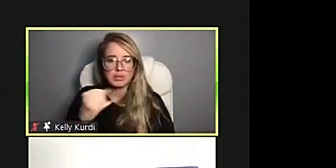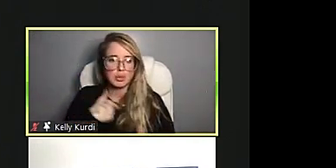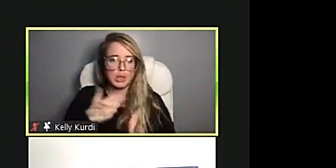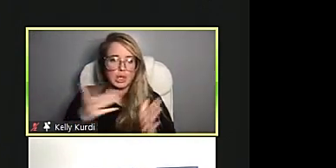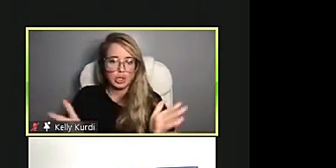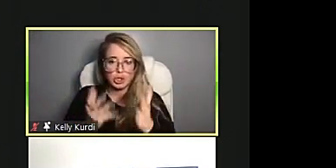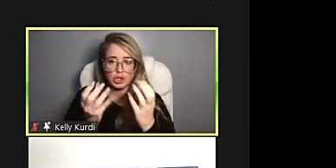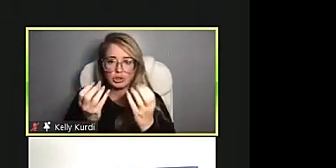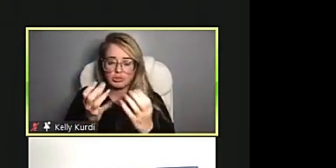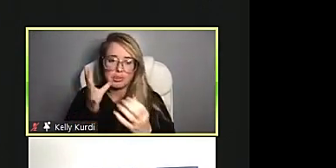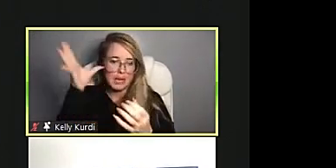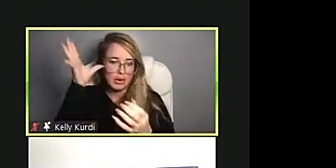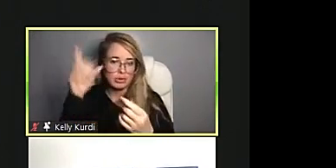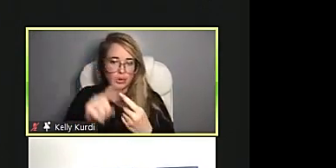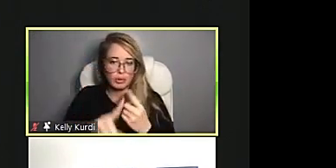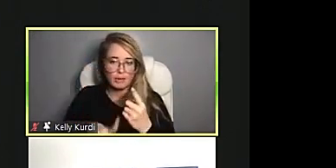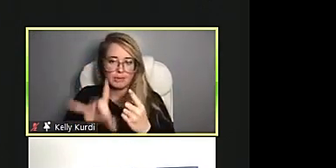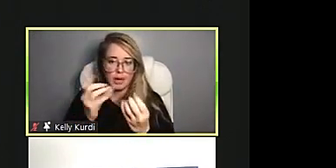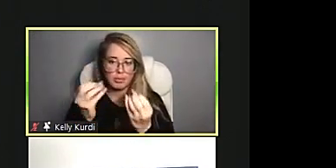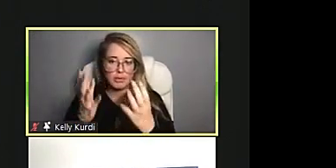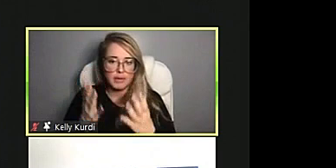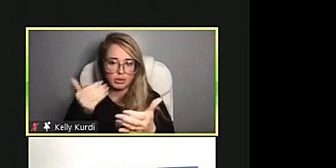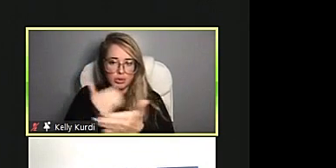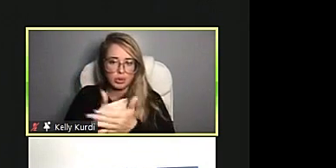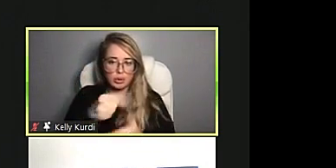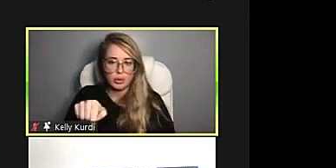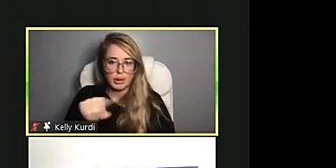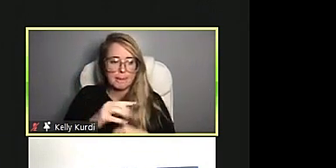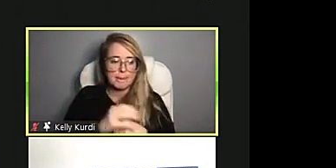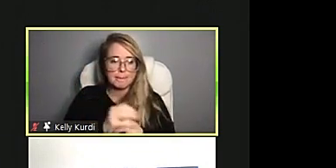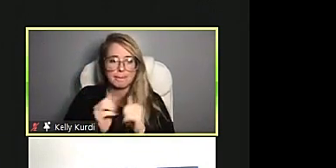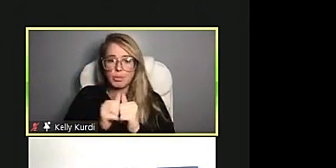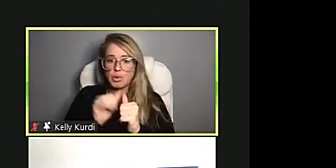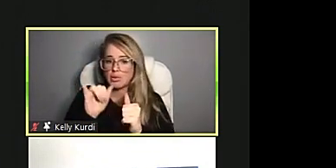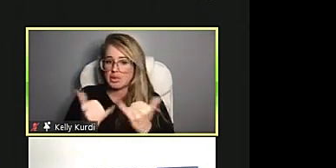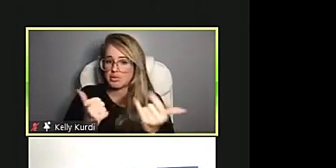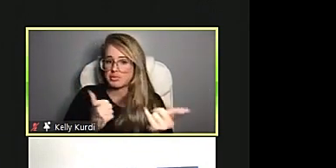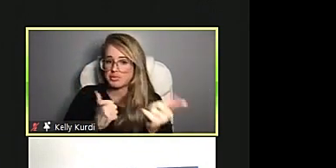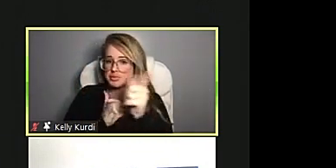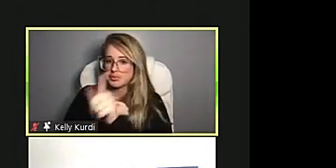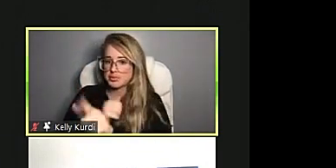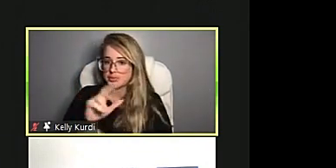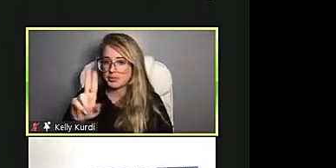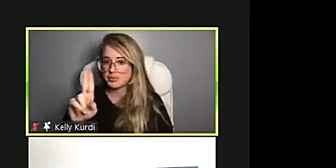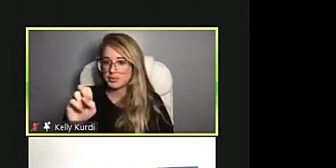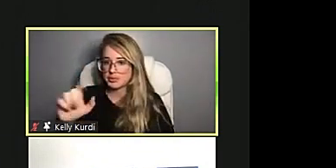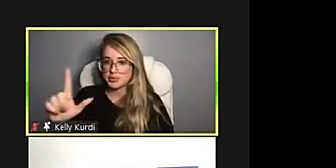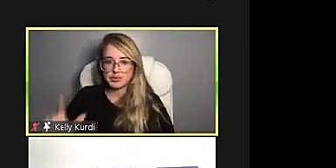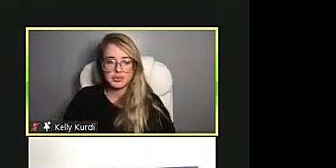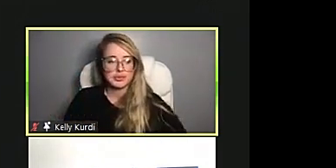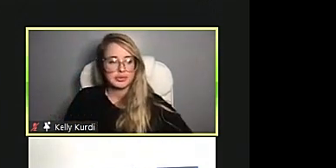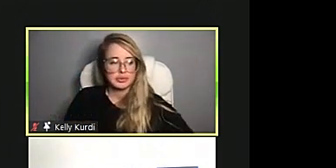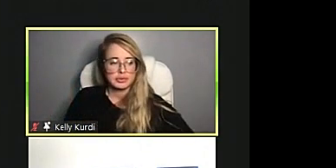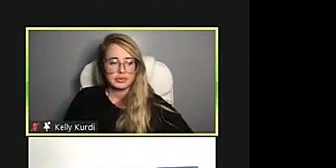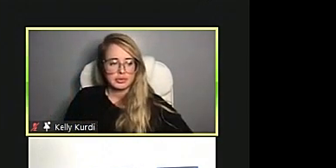providers, parents to find providers near them. And with that, I think I'm going to pass it to Russell.